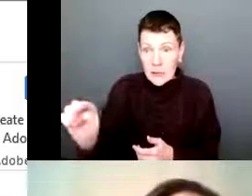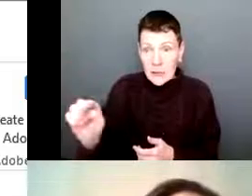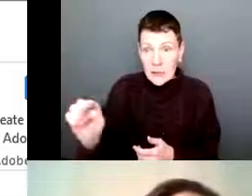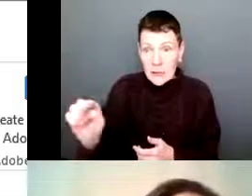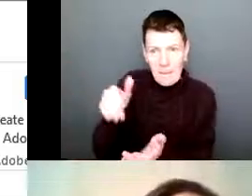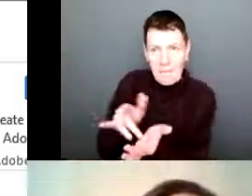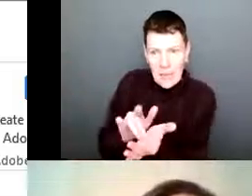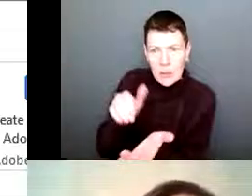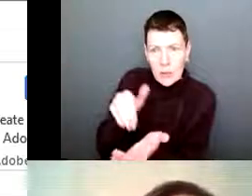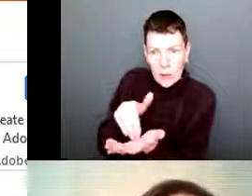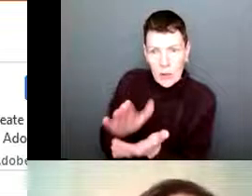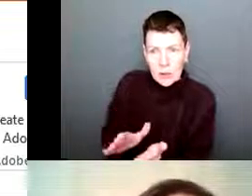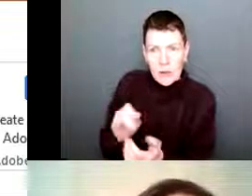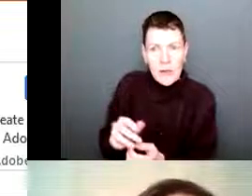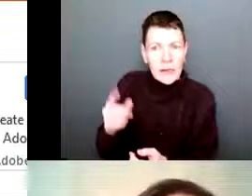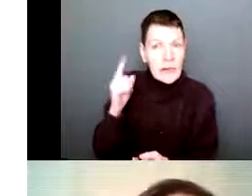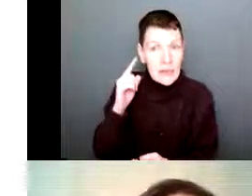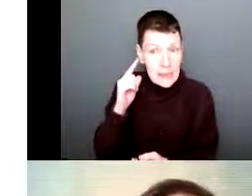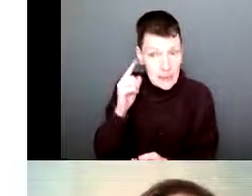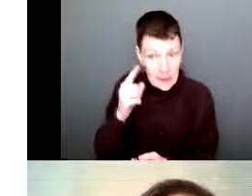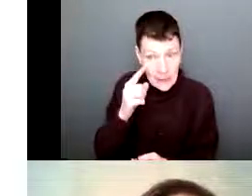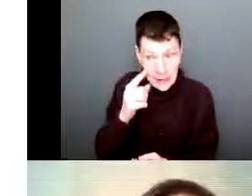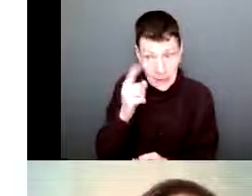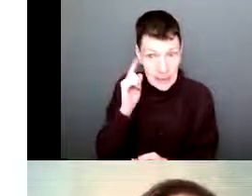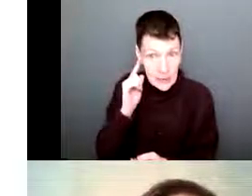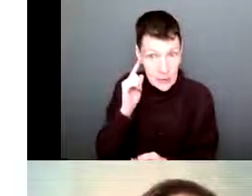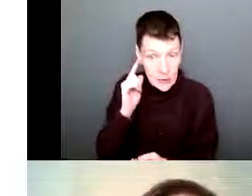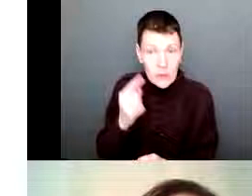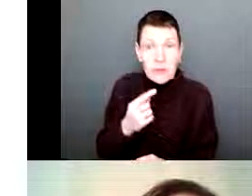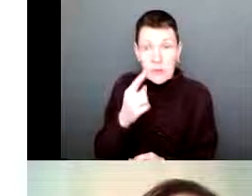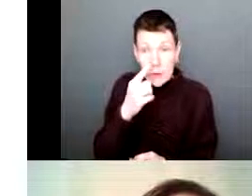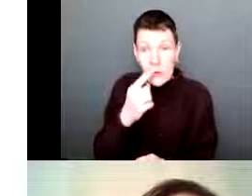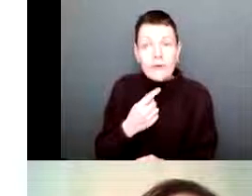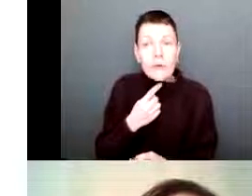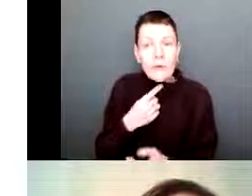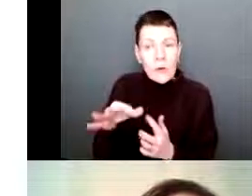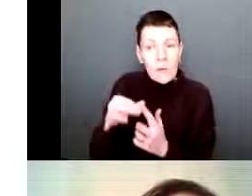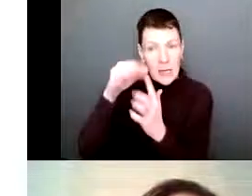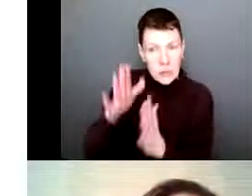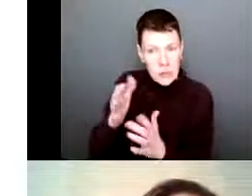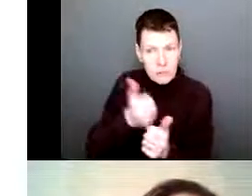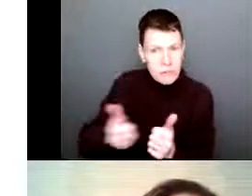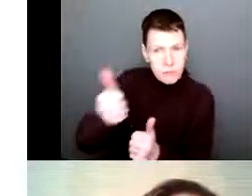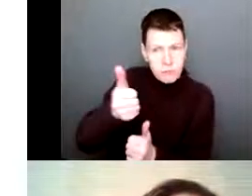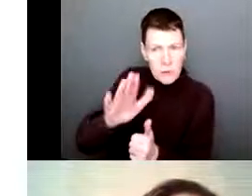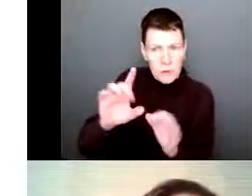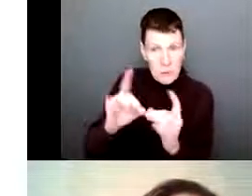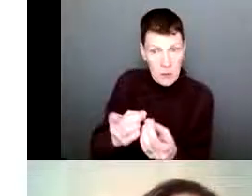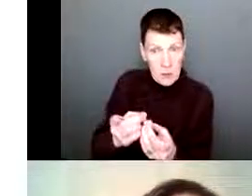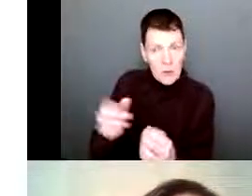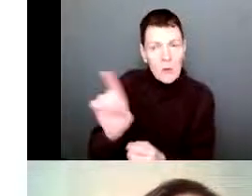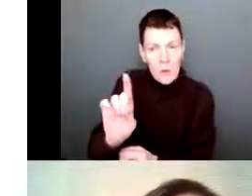doctor and an ear, nose, and throat specialist and head of her department at